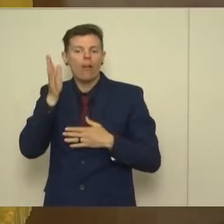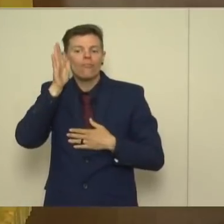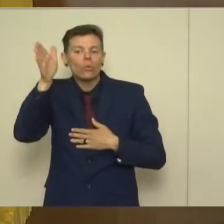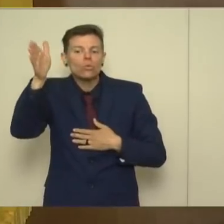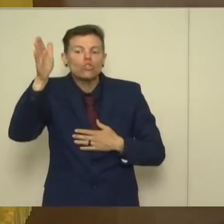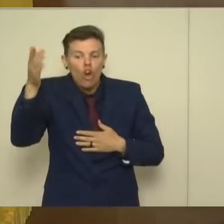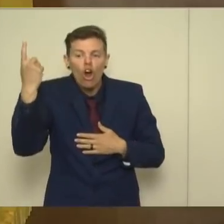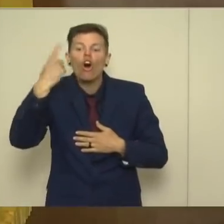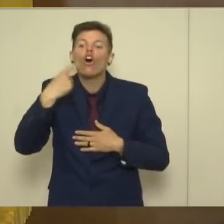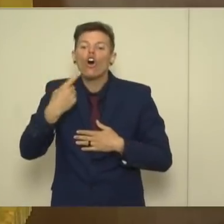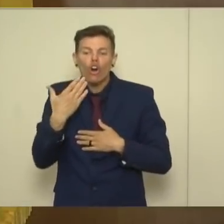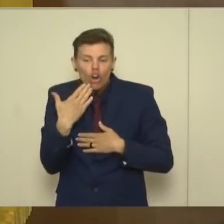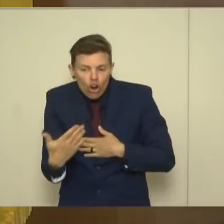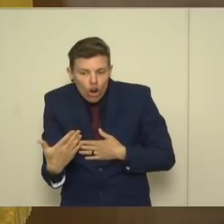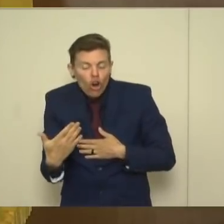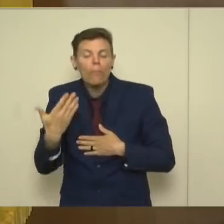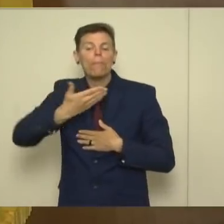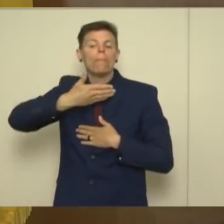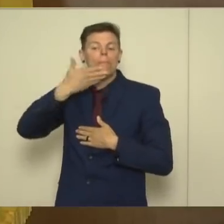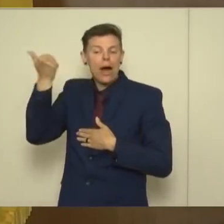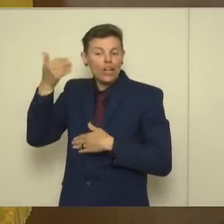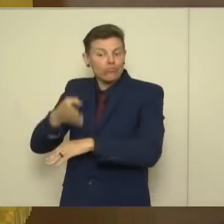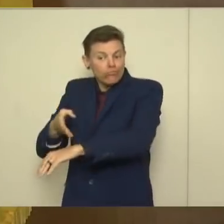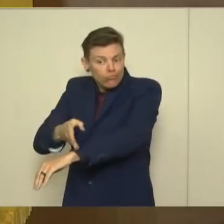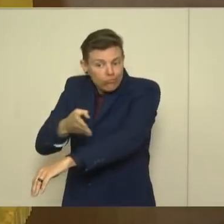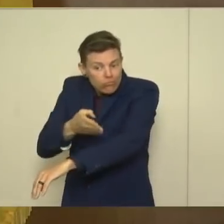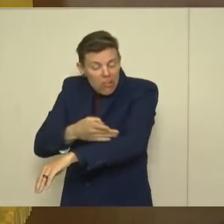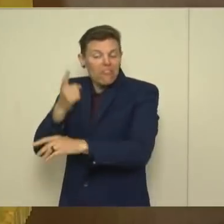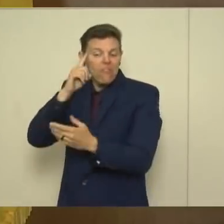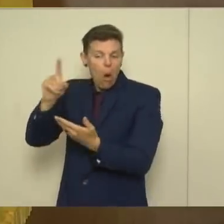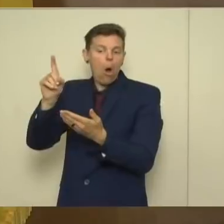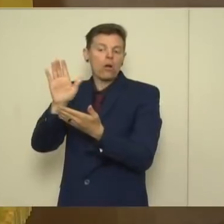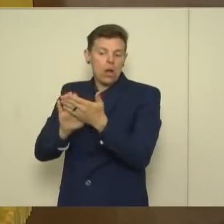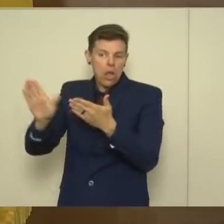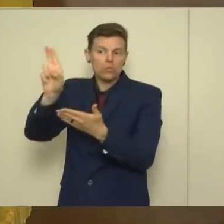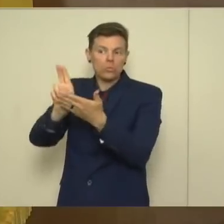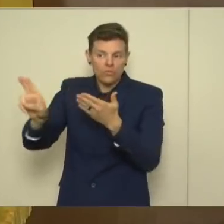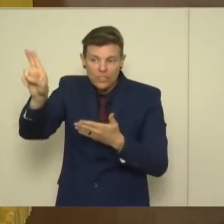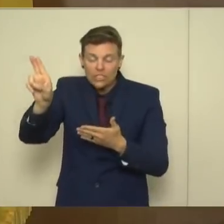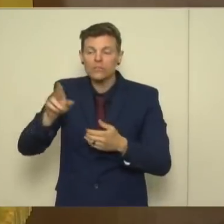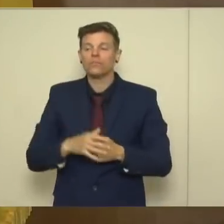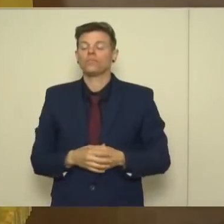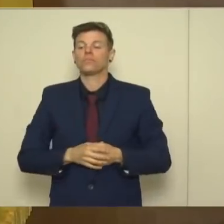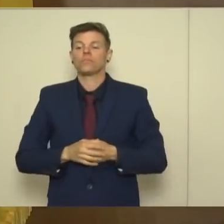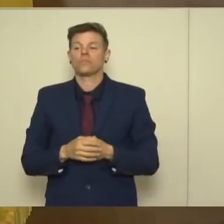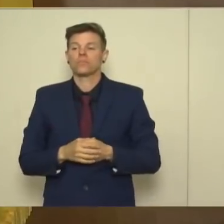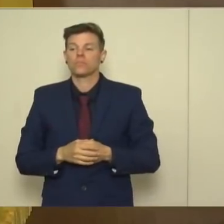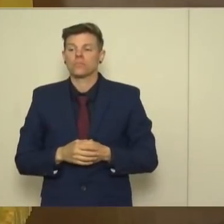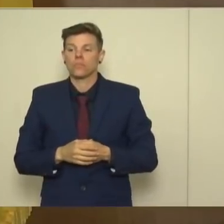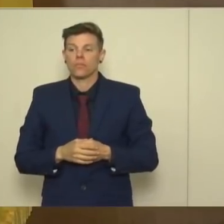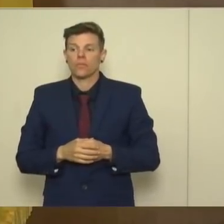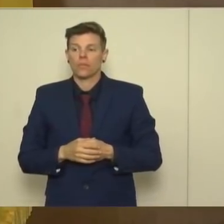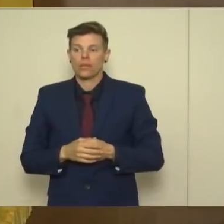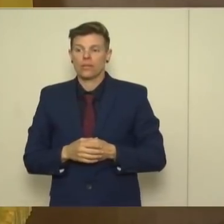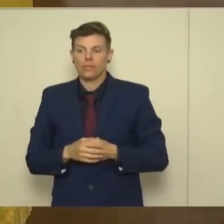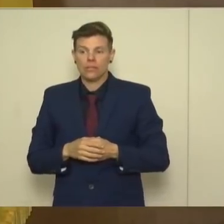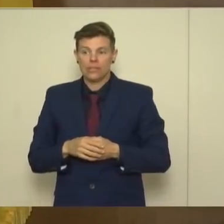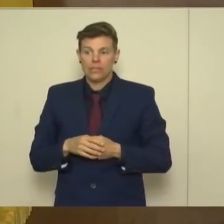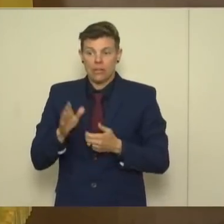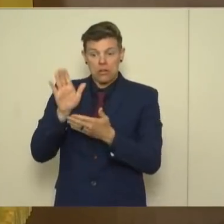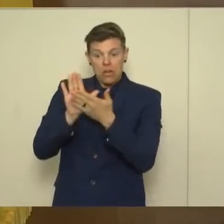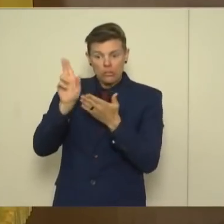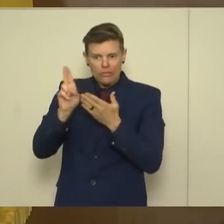institutions of higher education. And their willingness to deal with contact sports and delaying